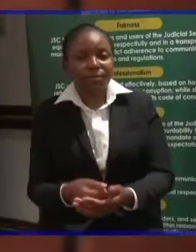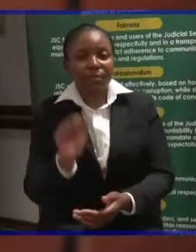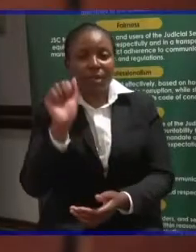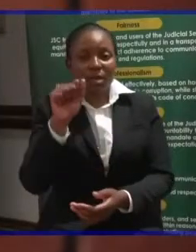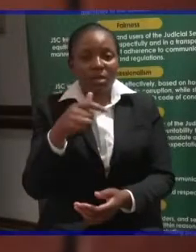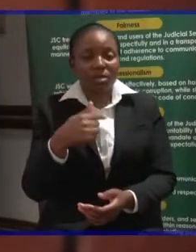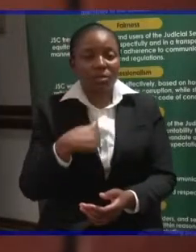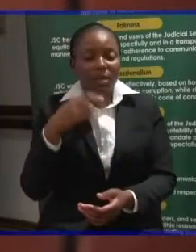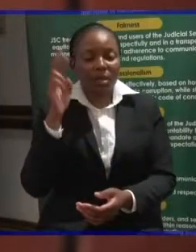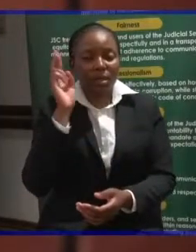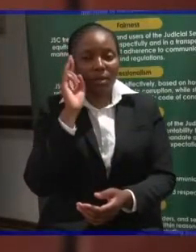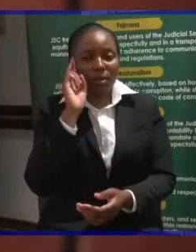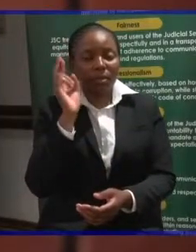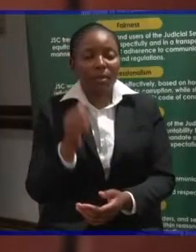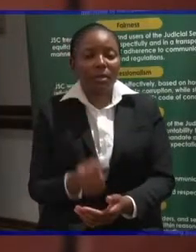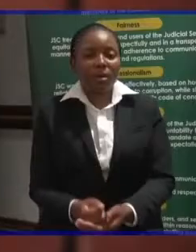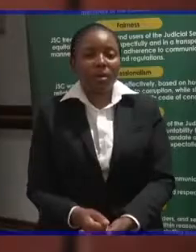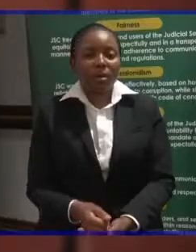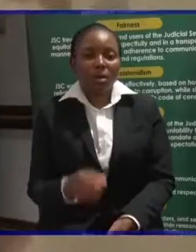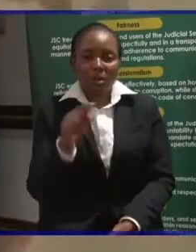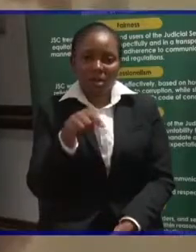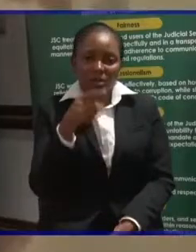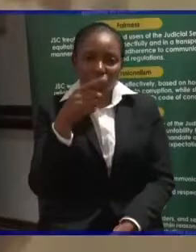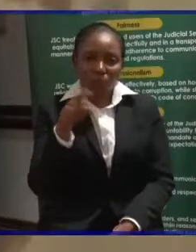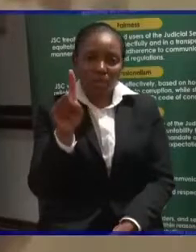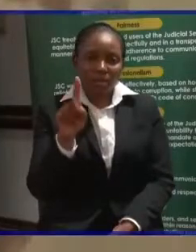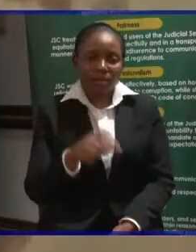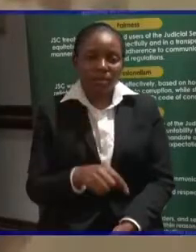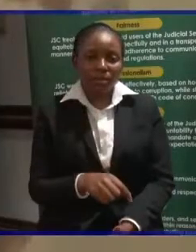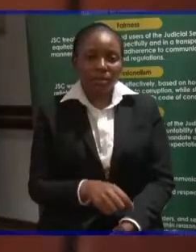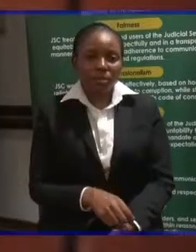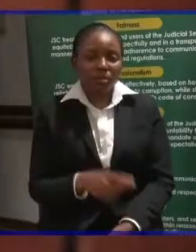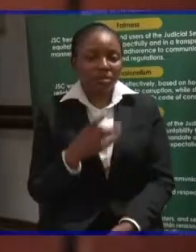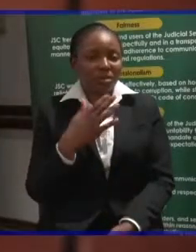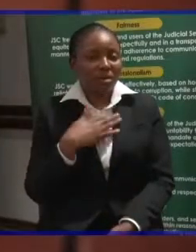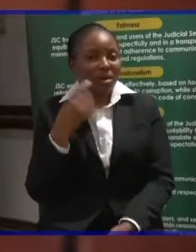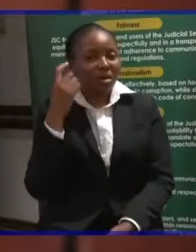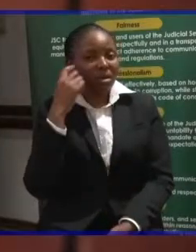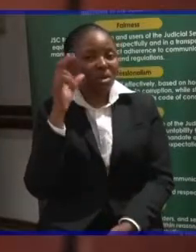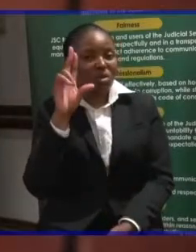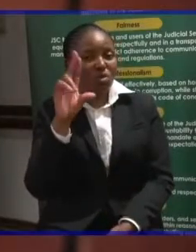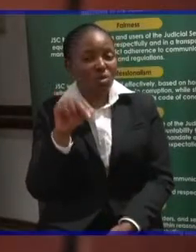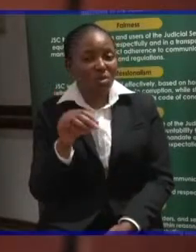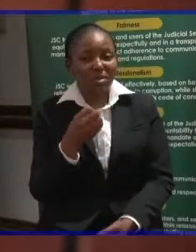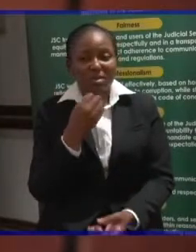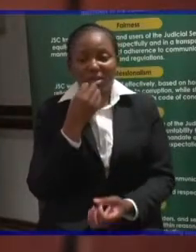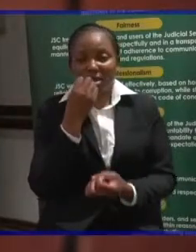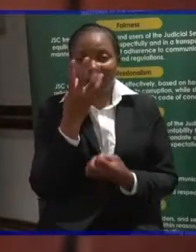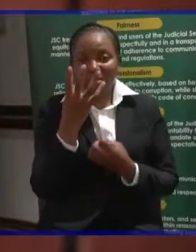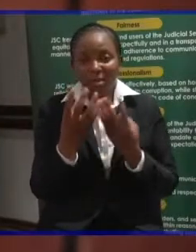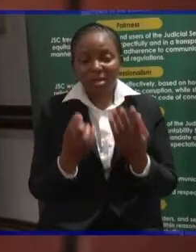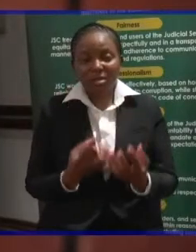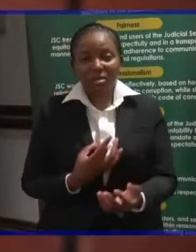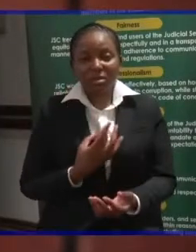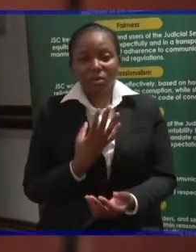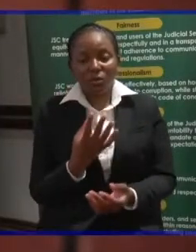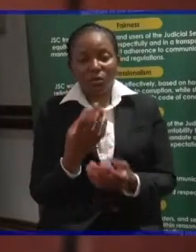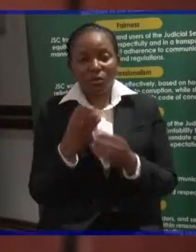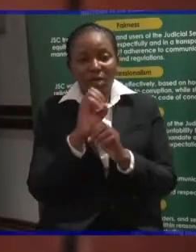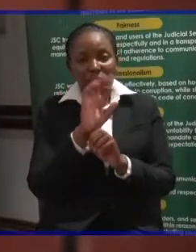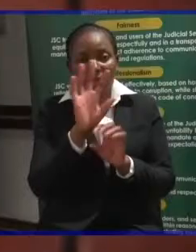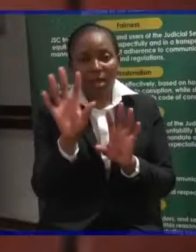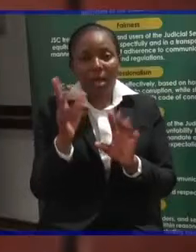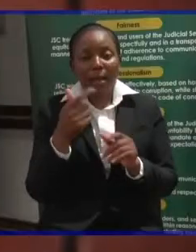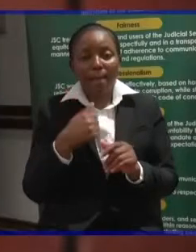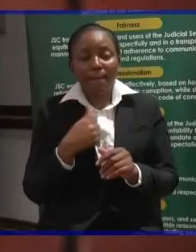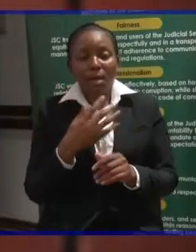Yes, I recall it. Is that correct? I think I did not express myself clearly. I